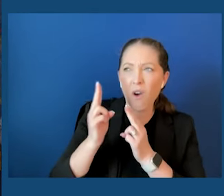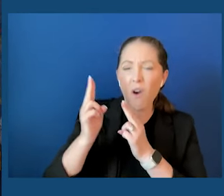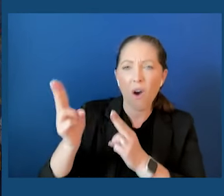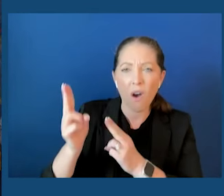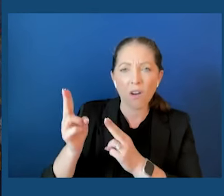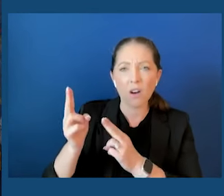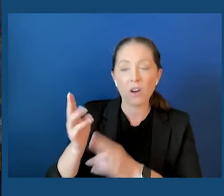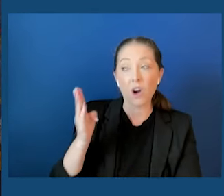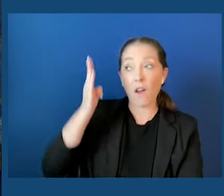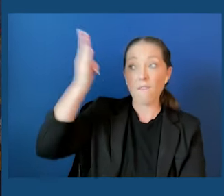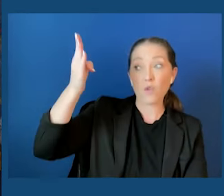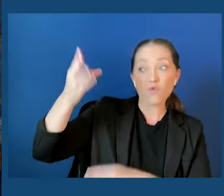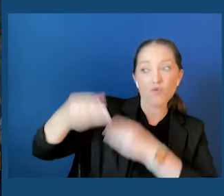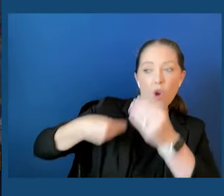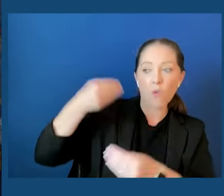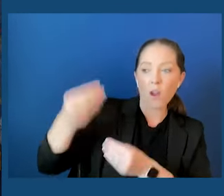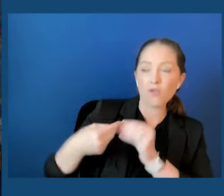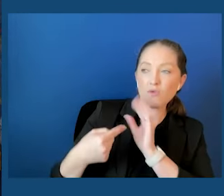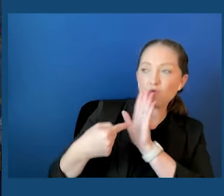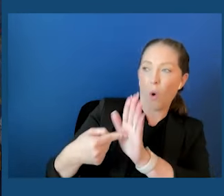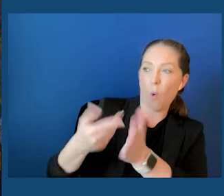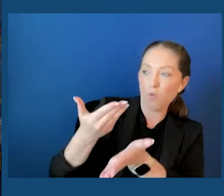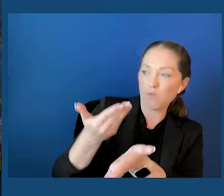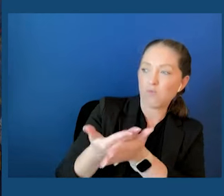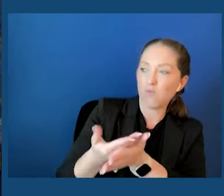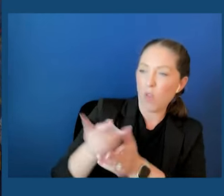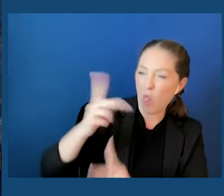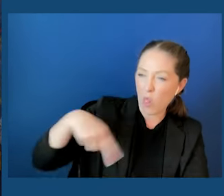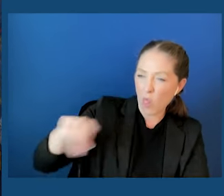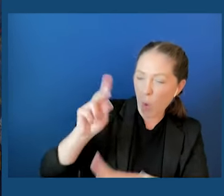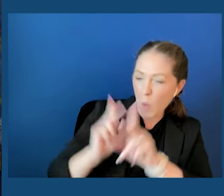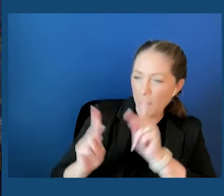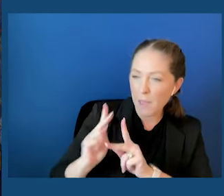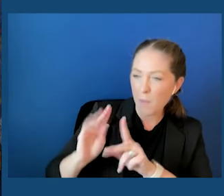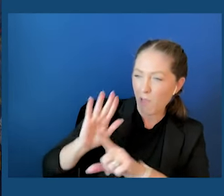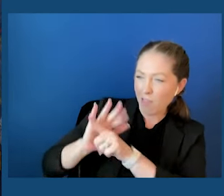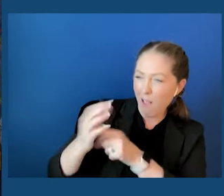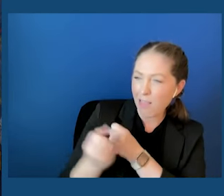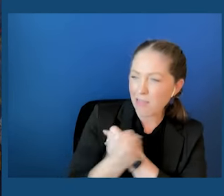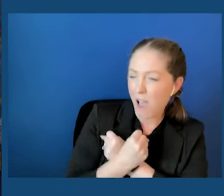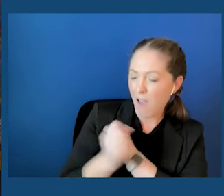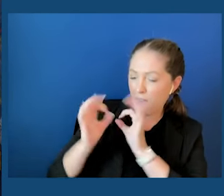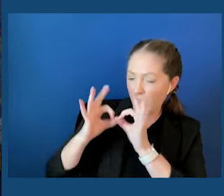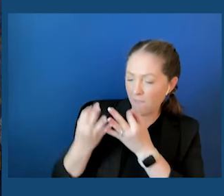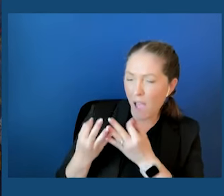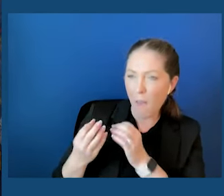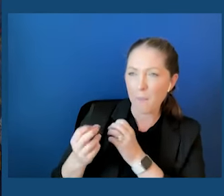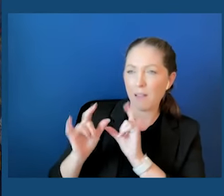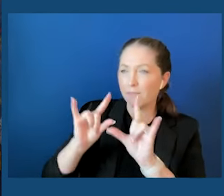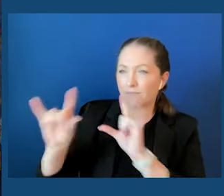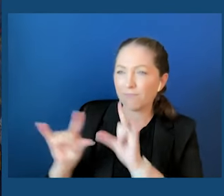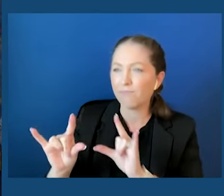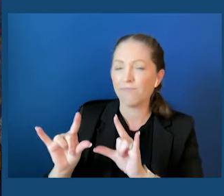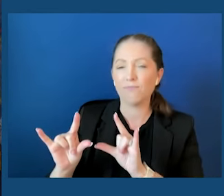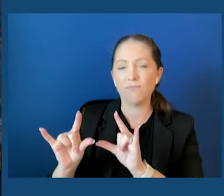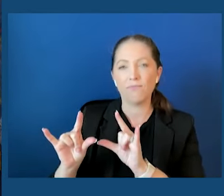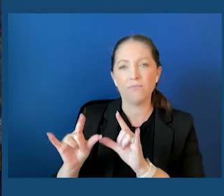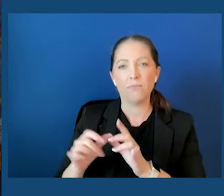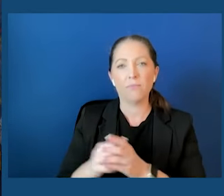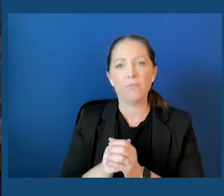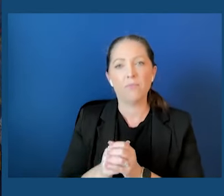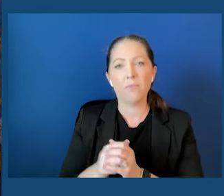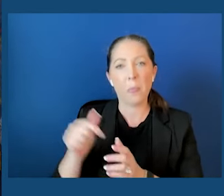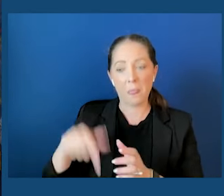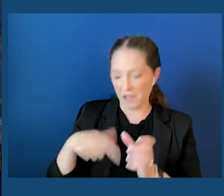these people stood for and the depth of their family's love. This will endure